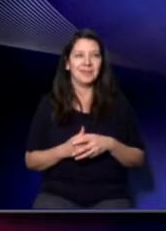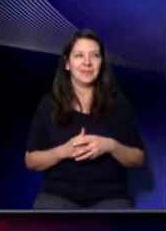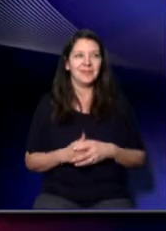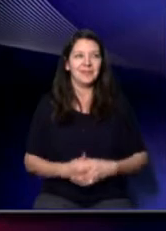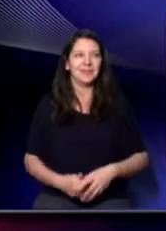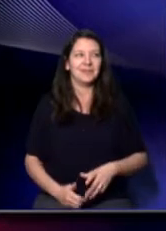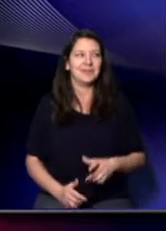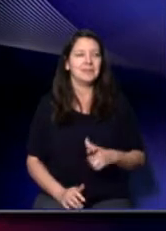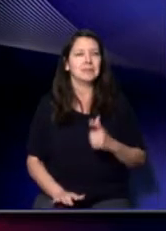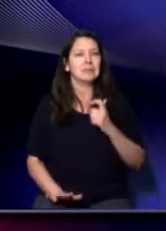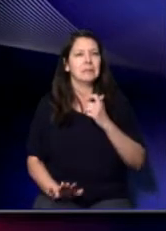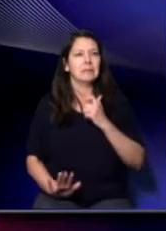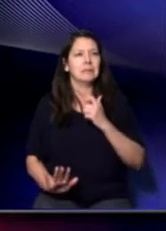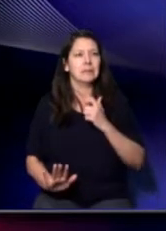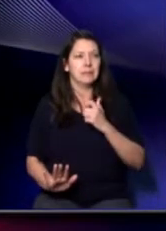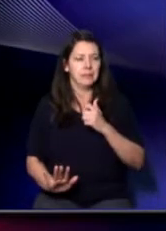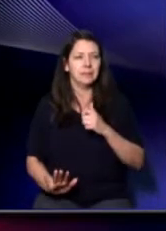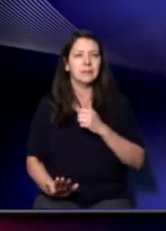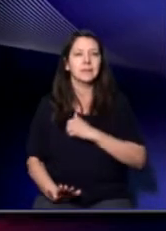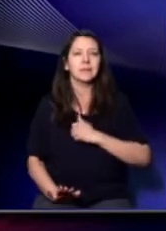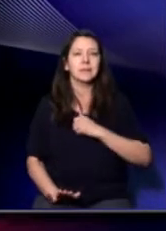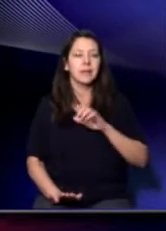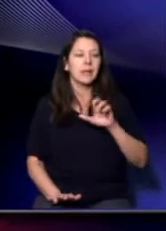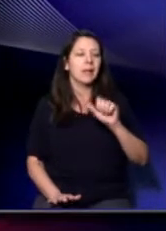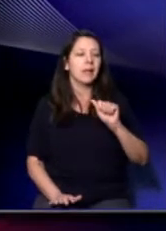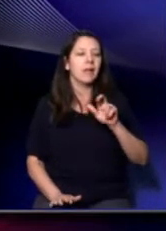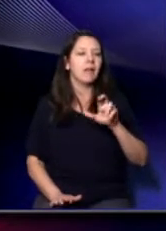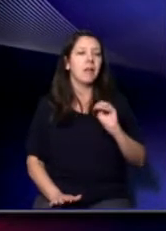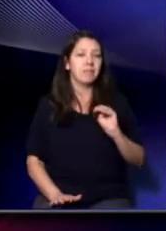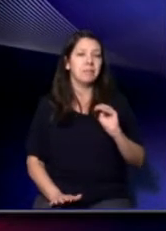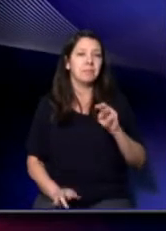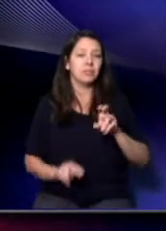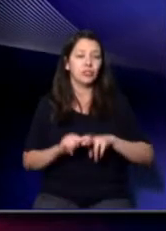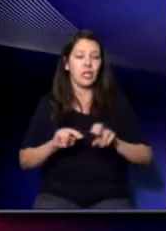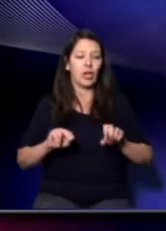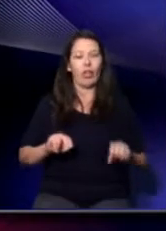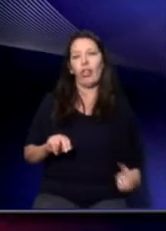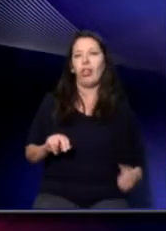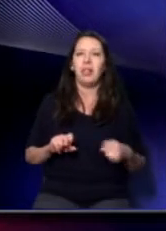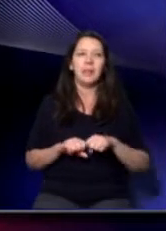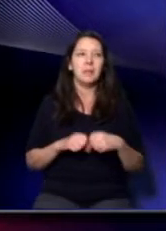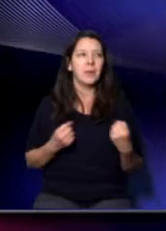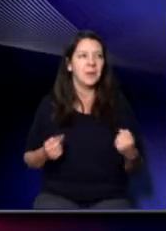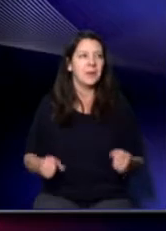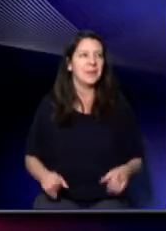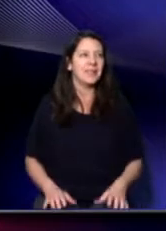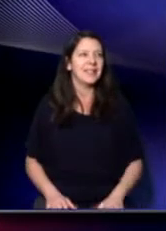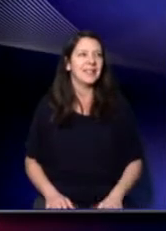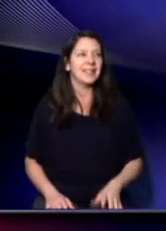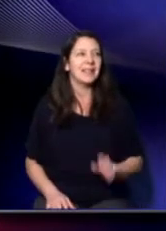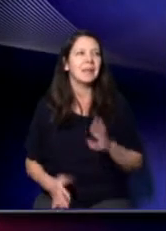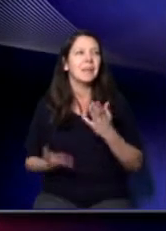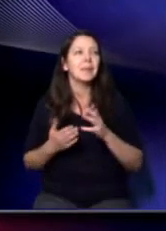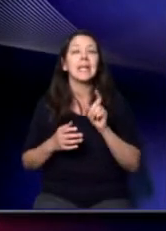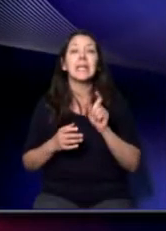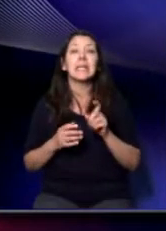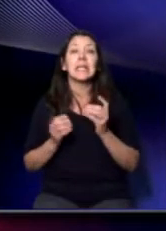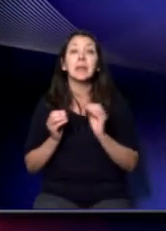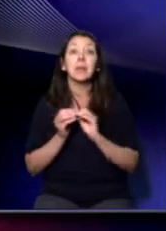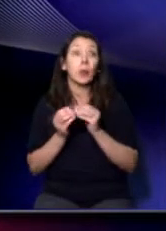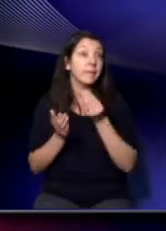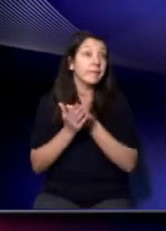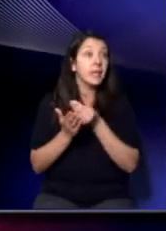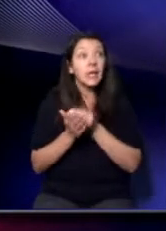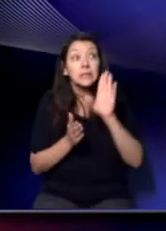I apologize, the arm on my chair broke. So I believe Albert Duff, or maybe additional funds might be needed